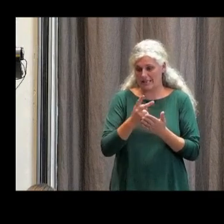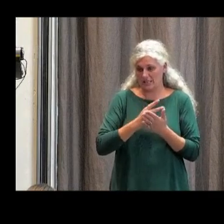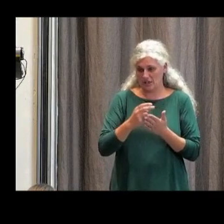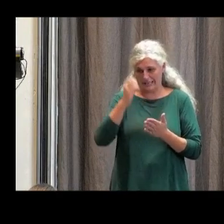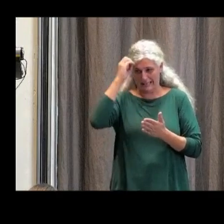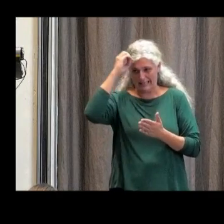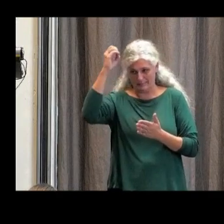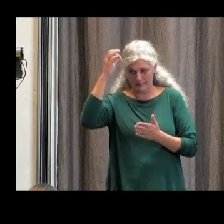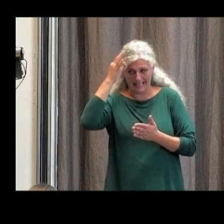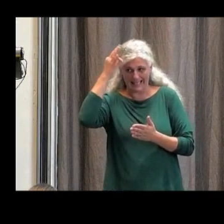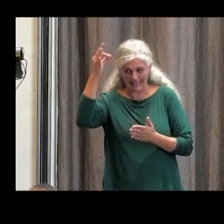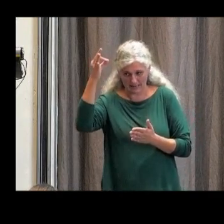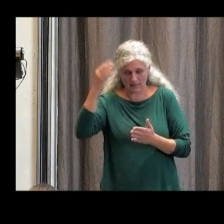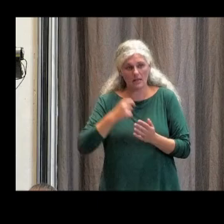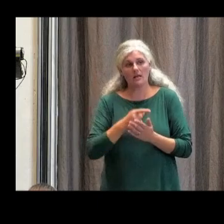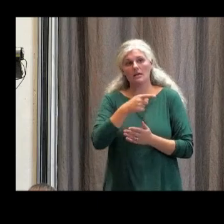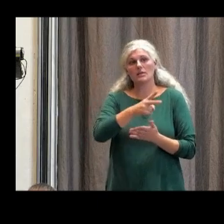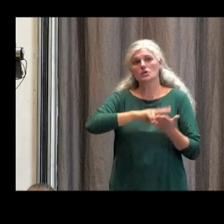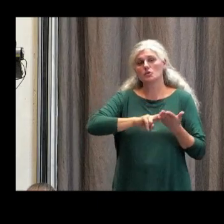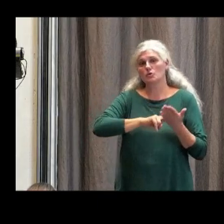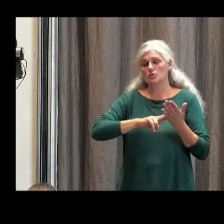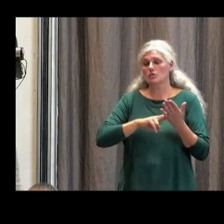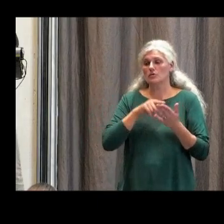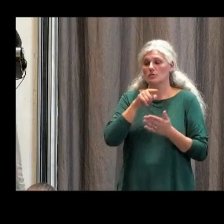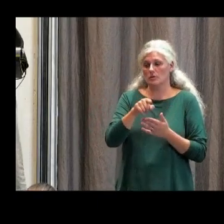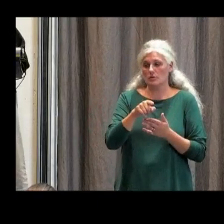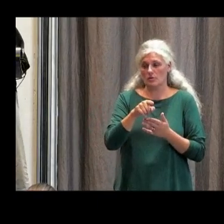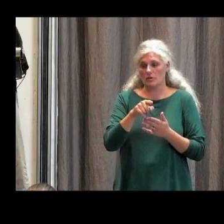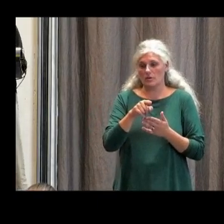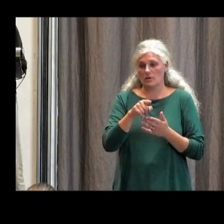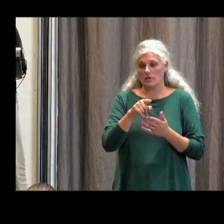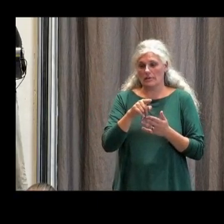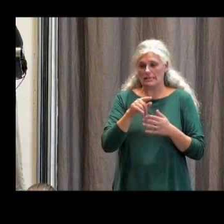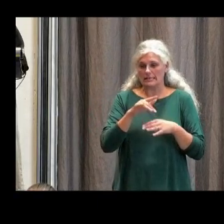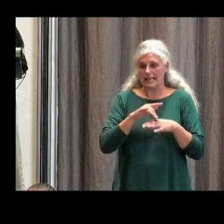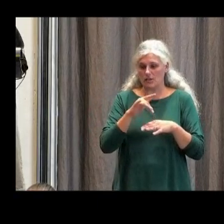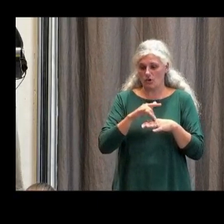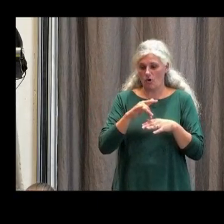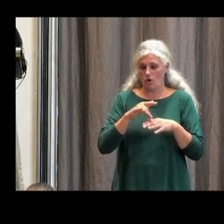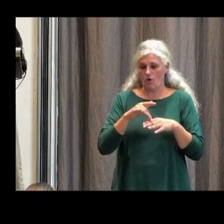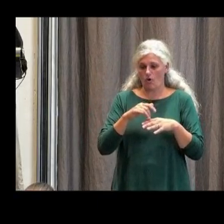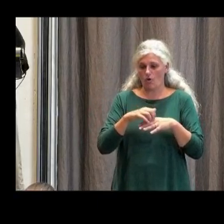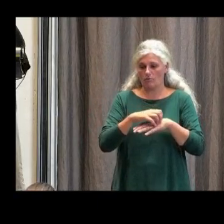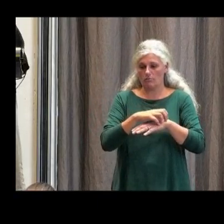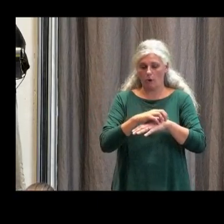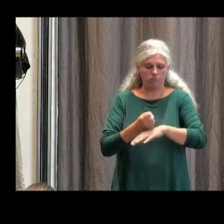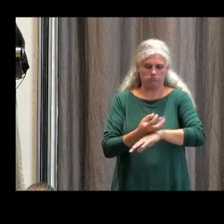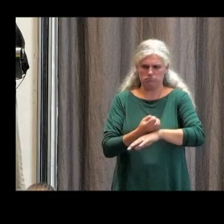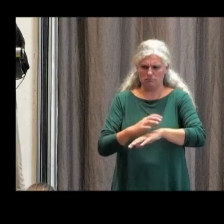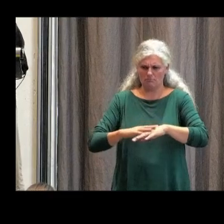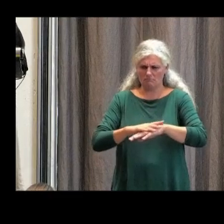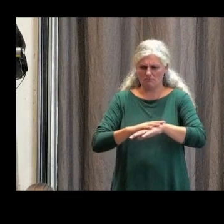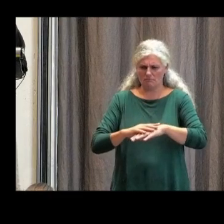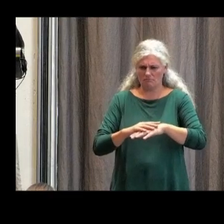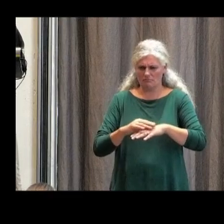prediction, where he is using wearable sensors and machine learning or artificial intelligence